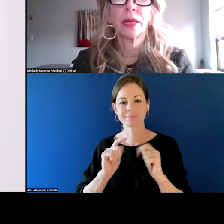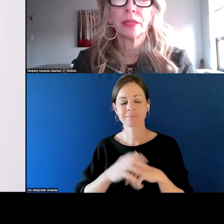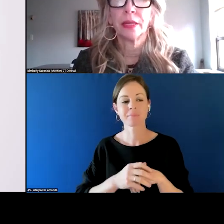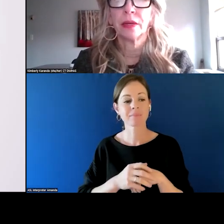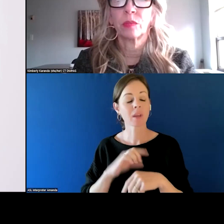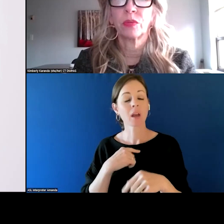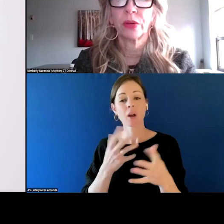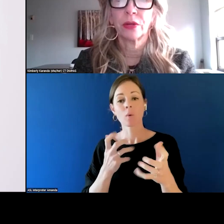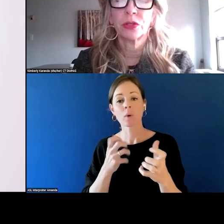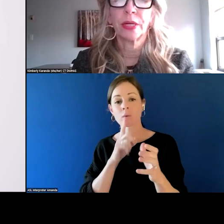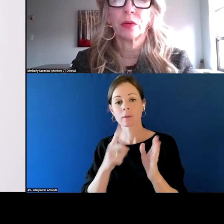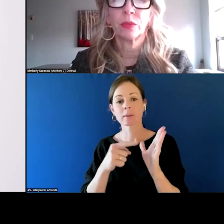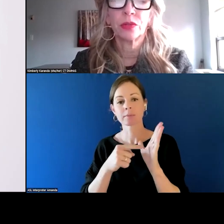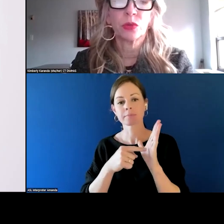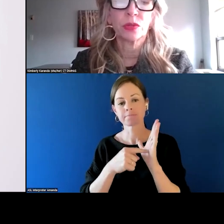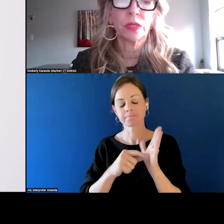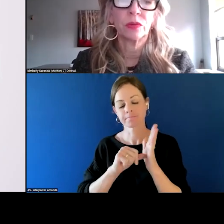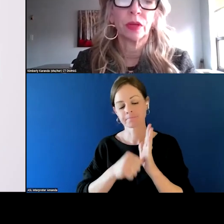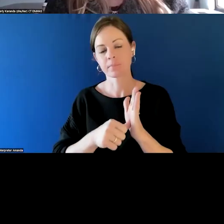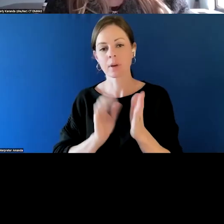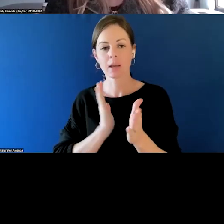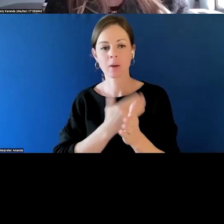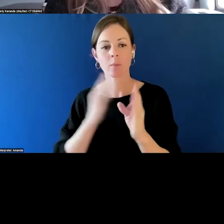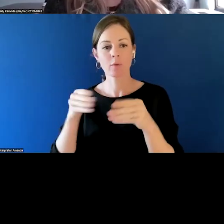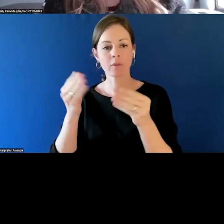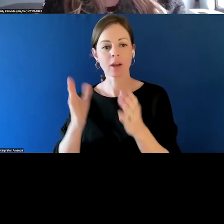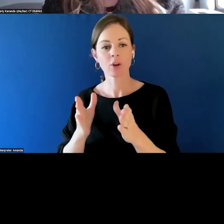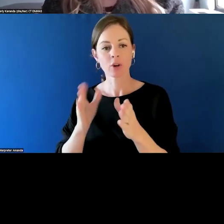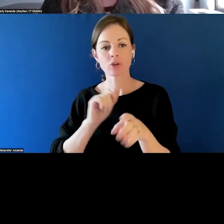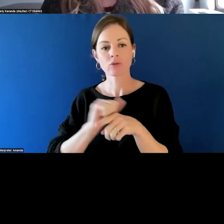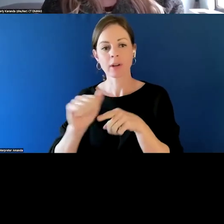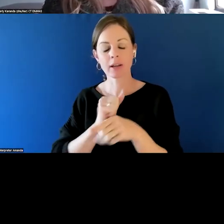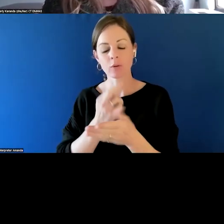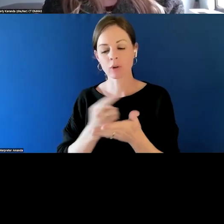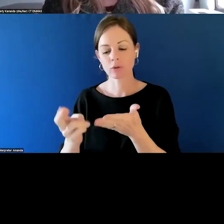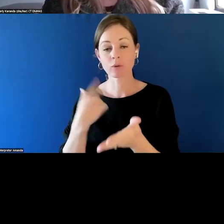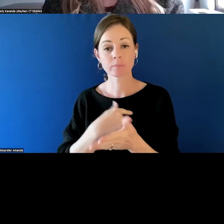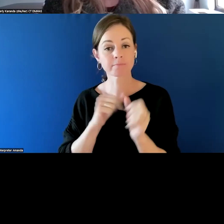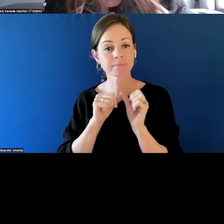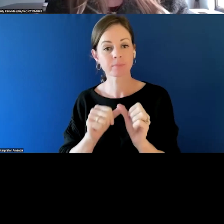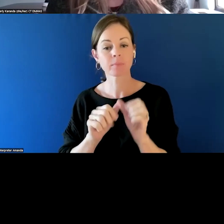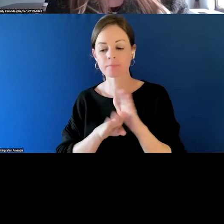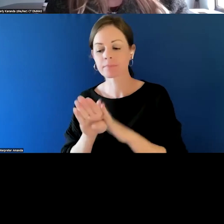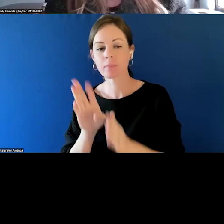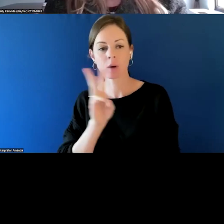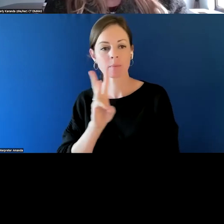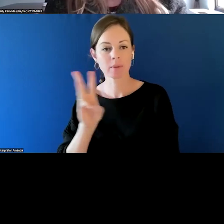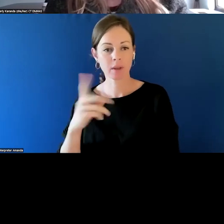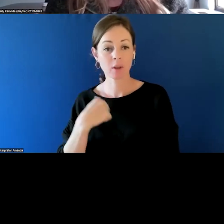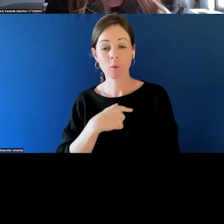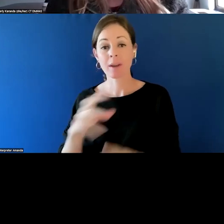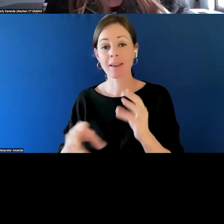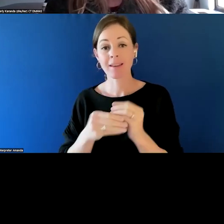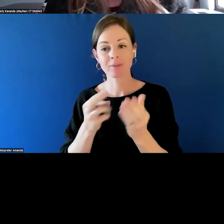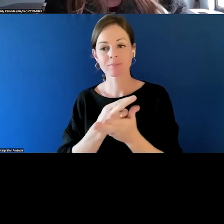to highlight our provider training resources. We're continuing to develop our website, and we add resources every